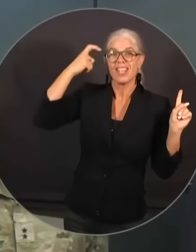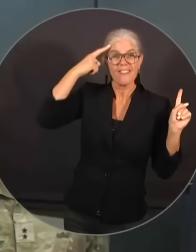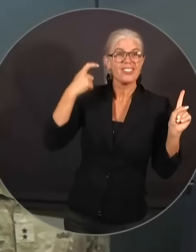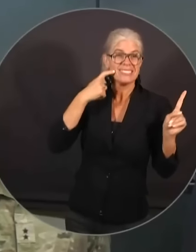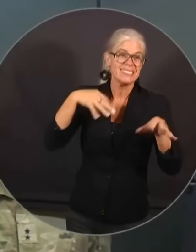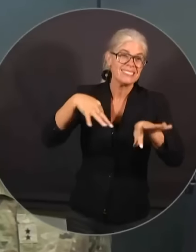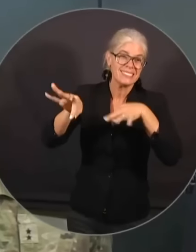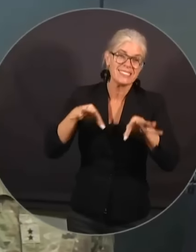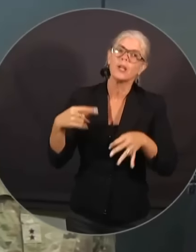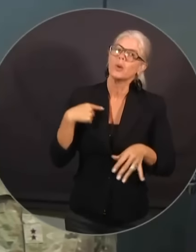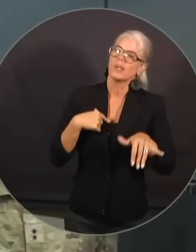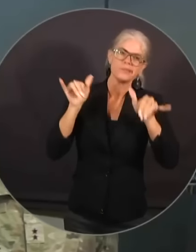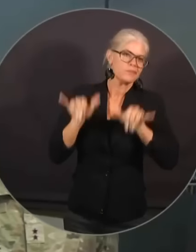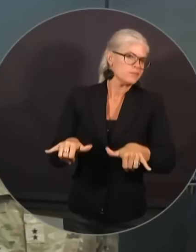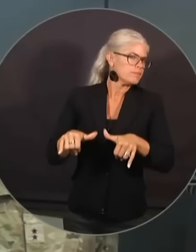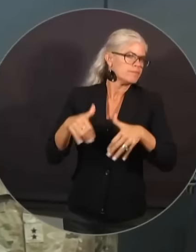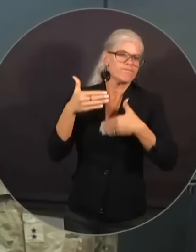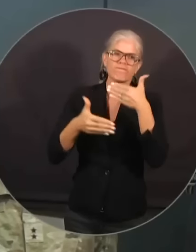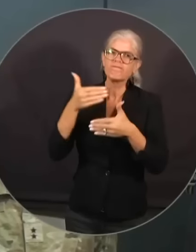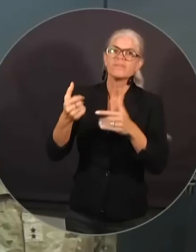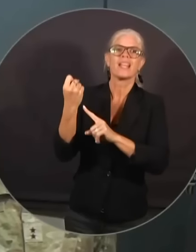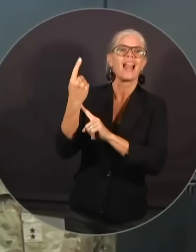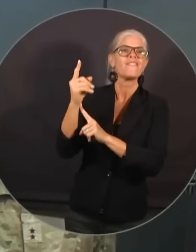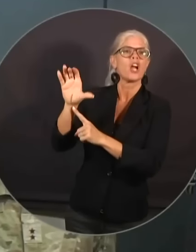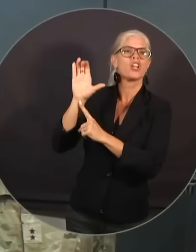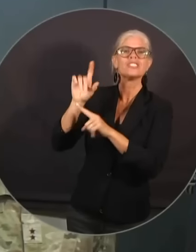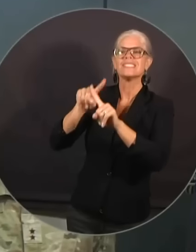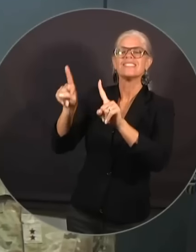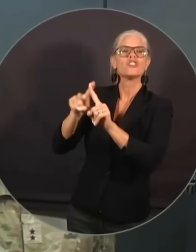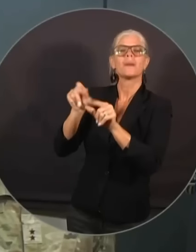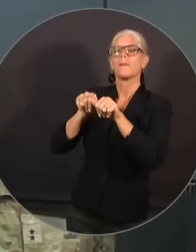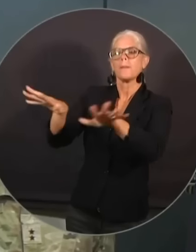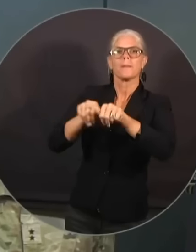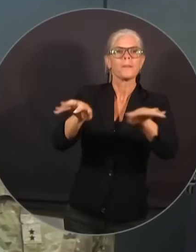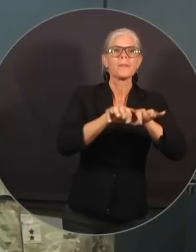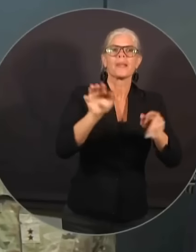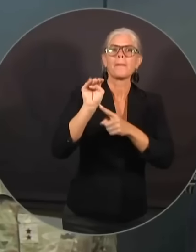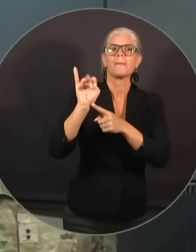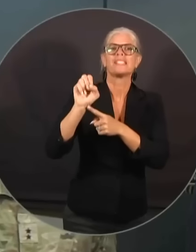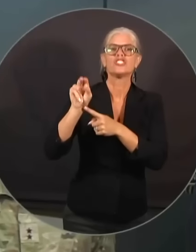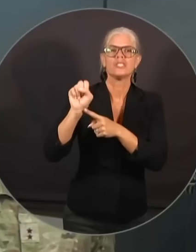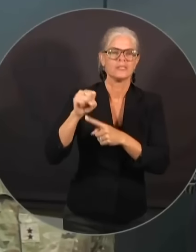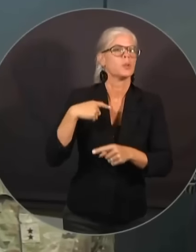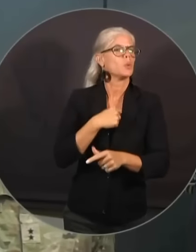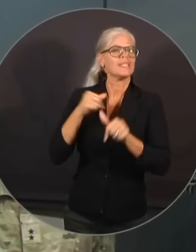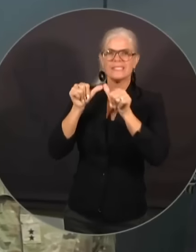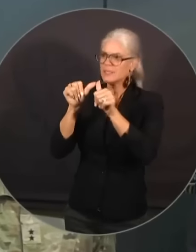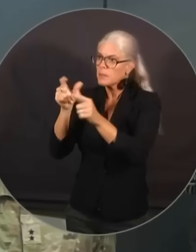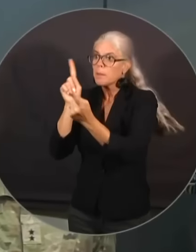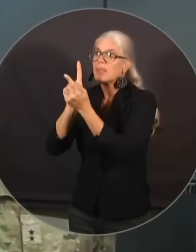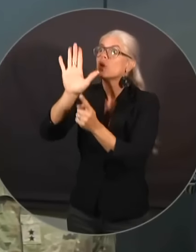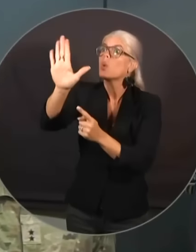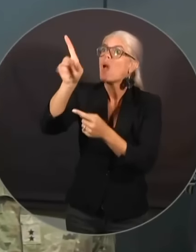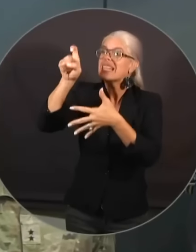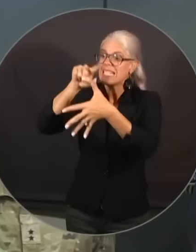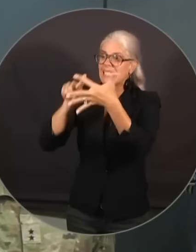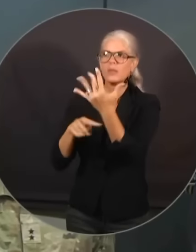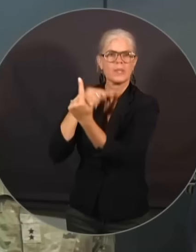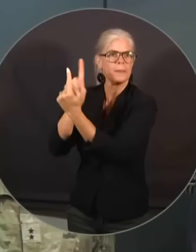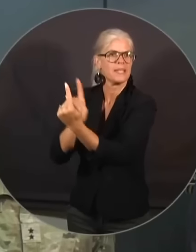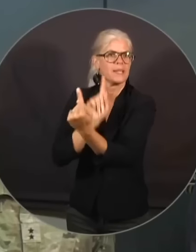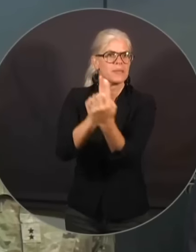than 1,100 missions, and we continue to fill those. Again, as he said, they are, most of them at this point